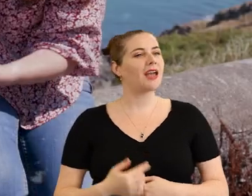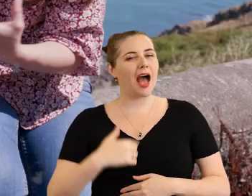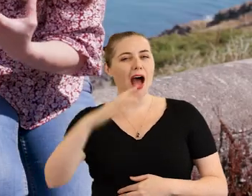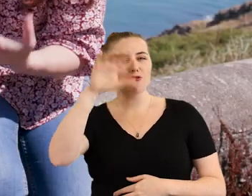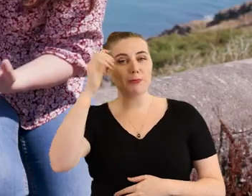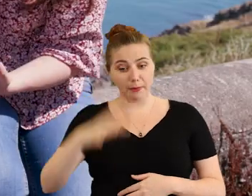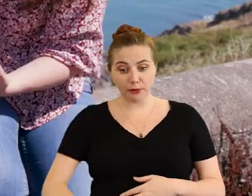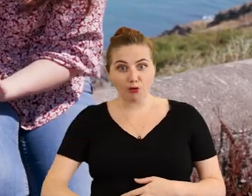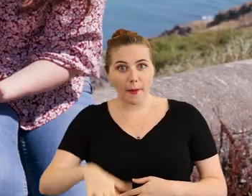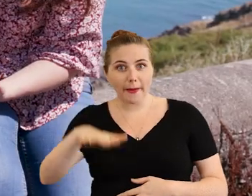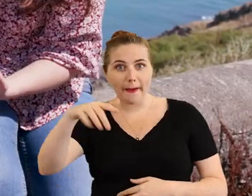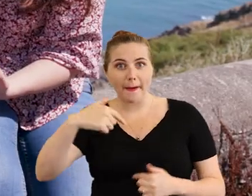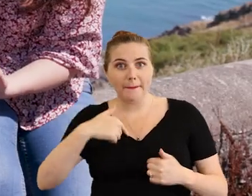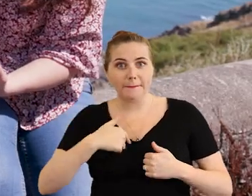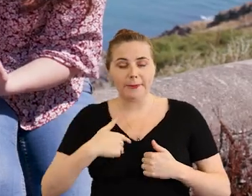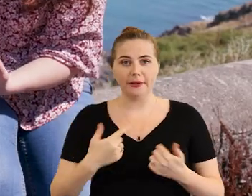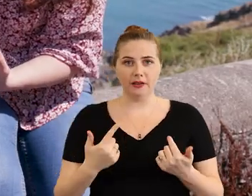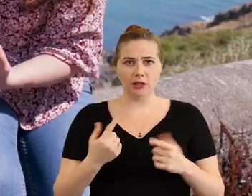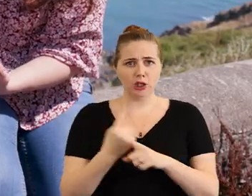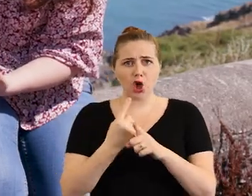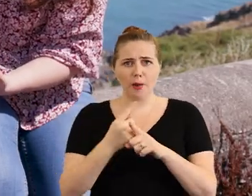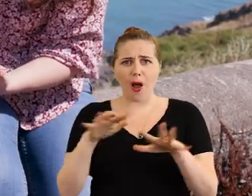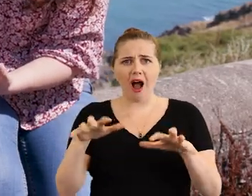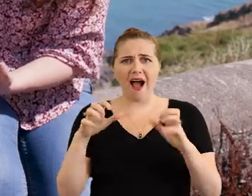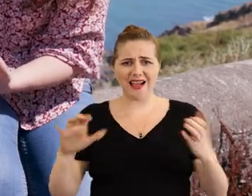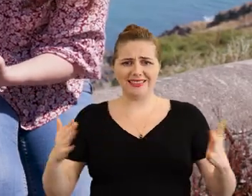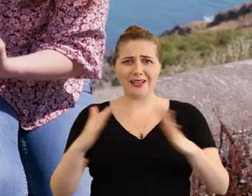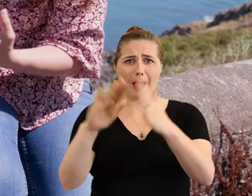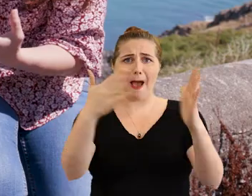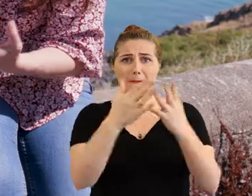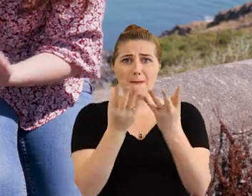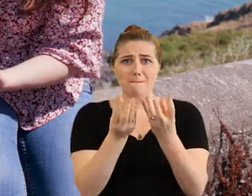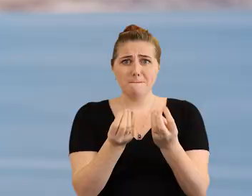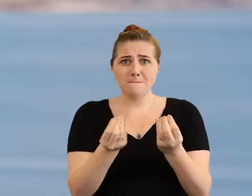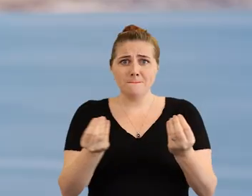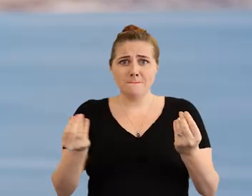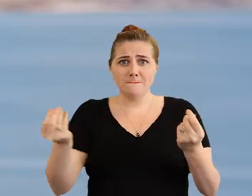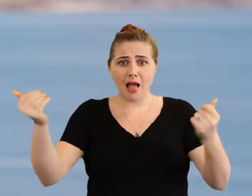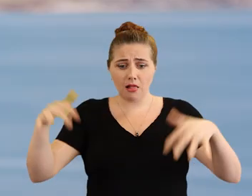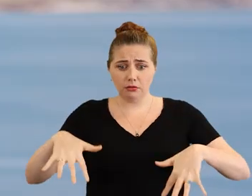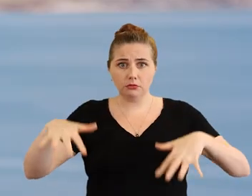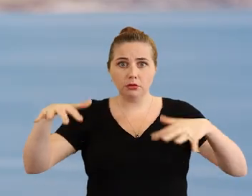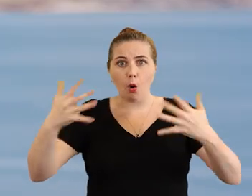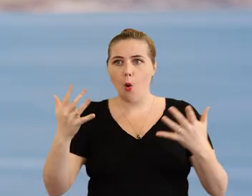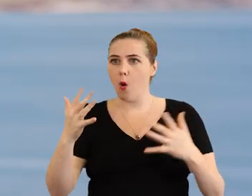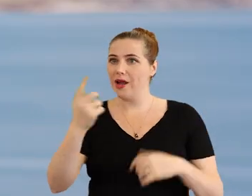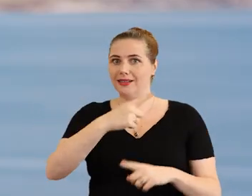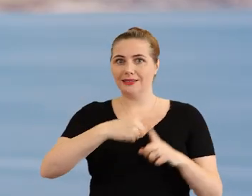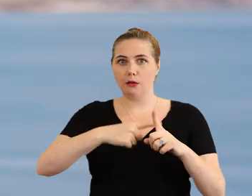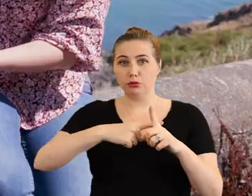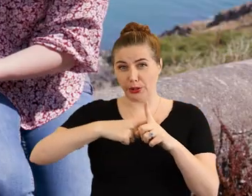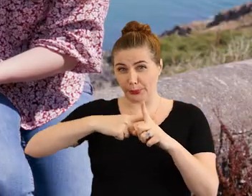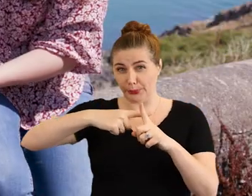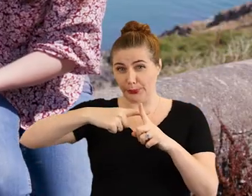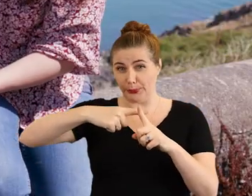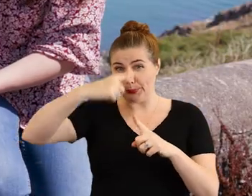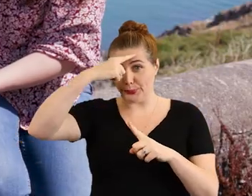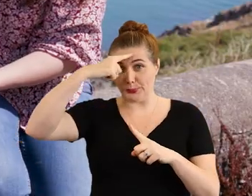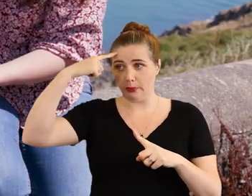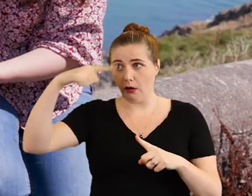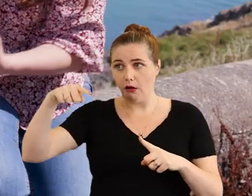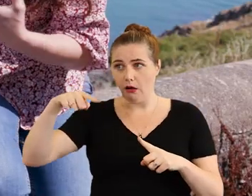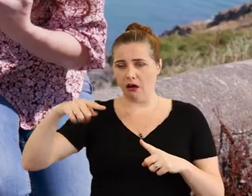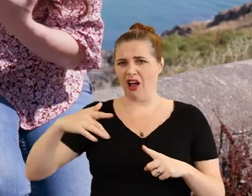I remember when I was growing up, and the idea of melting ice caps and extreme